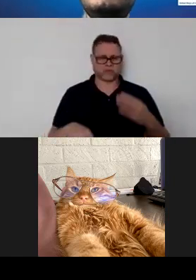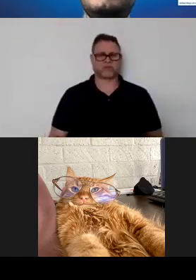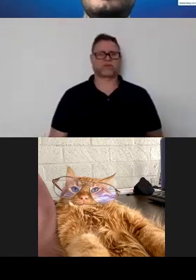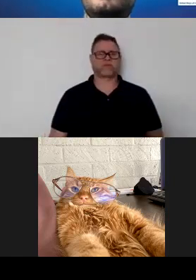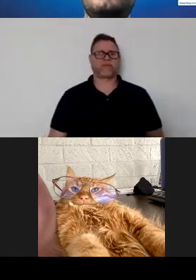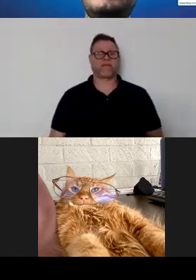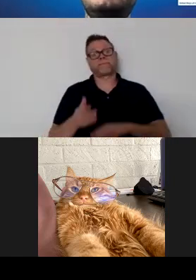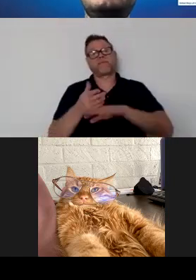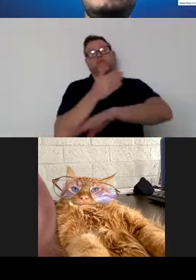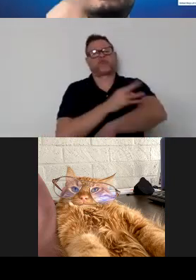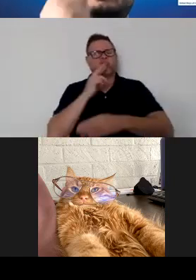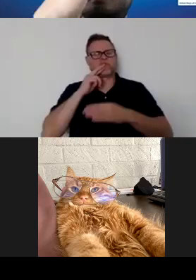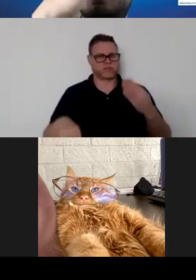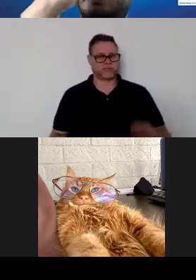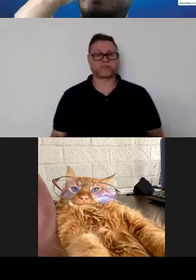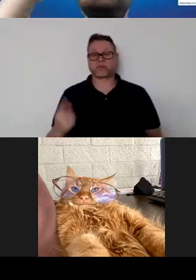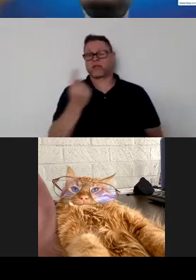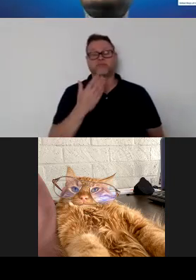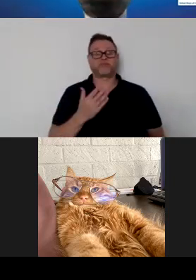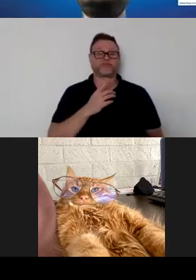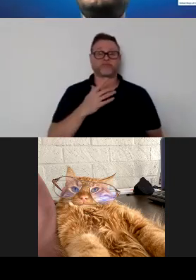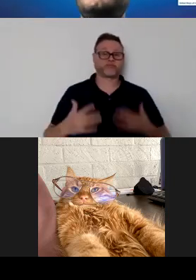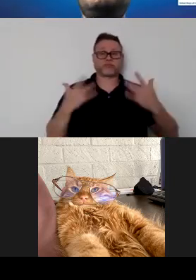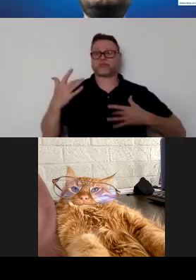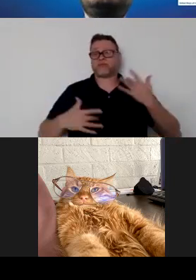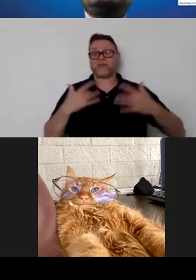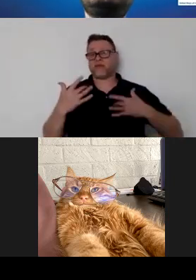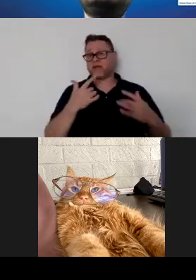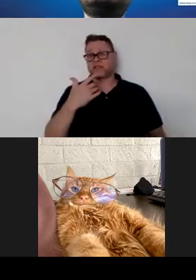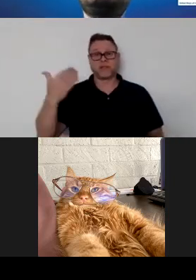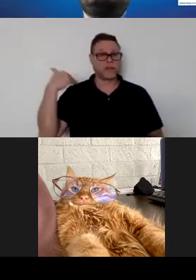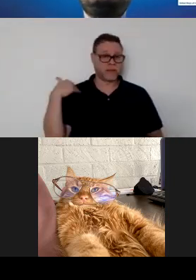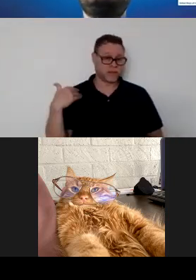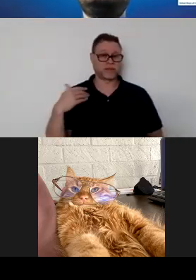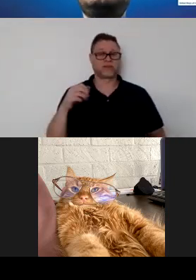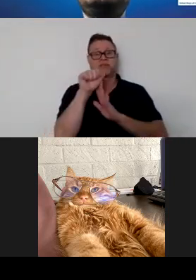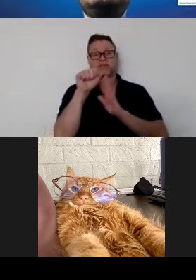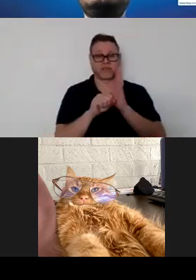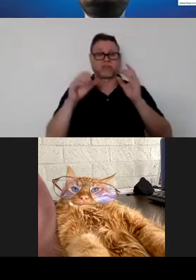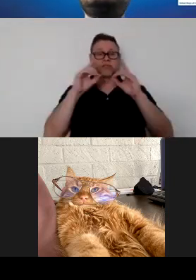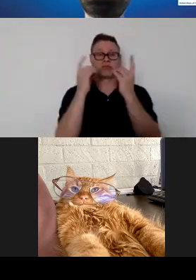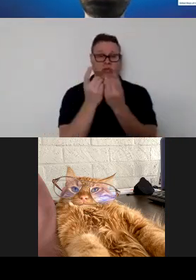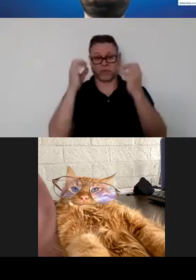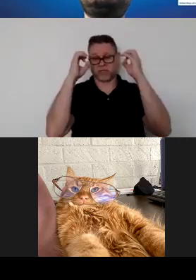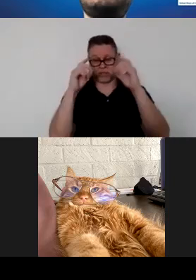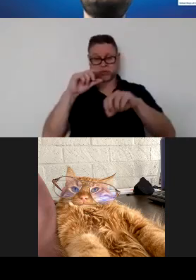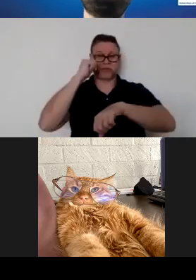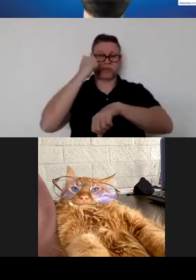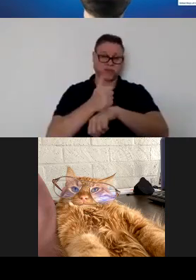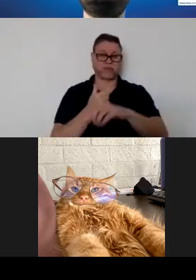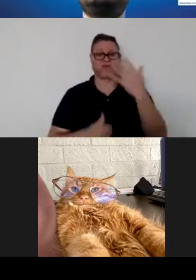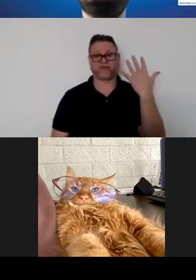Now, something really exciting is, as I mentioned earlier, the State Department of Education is going to be establishing